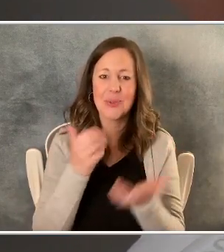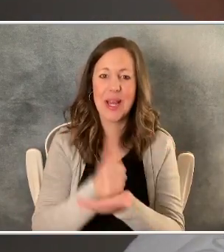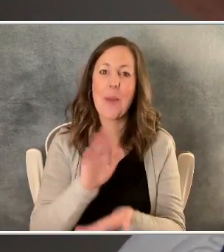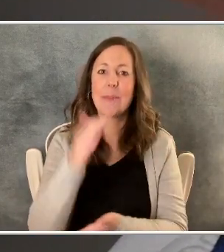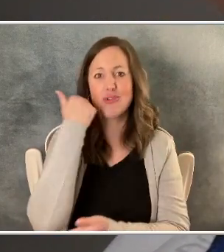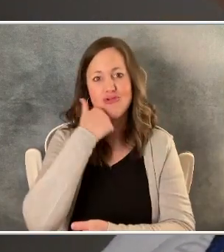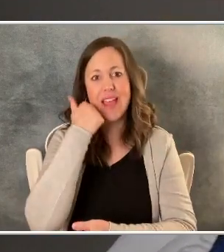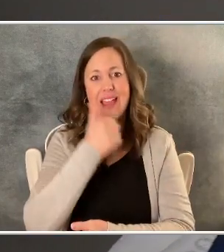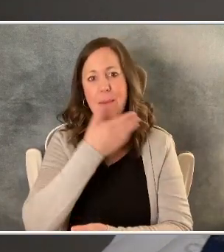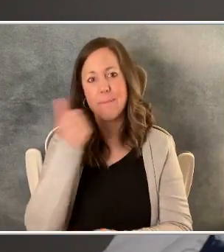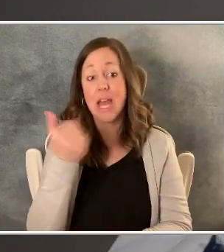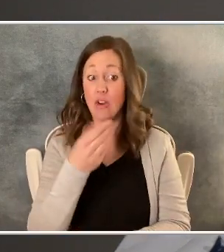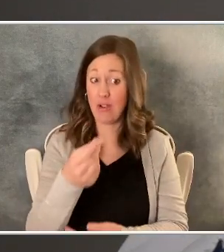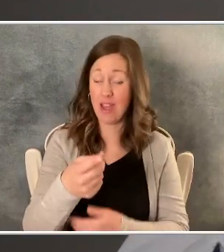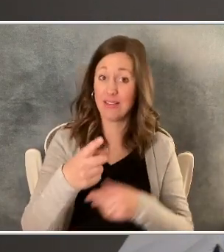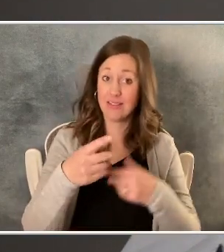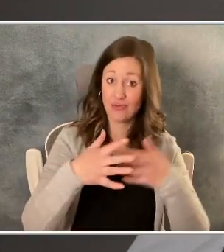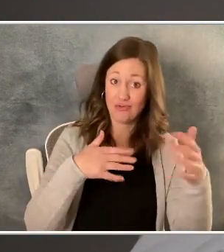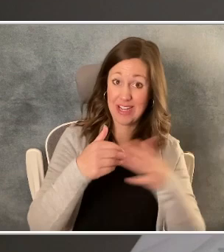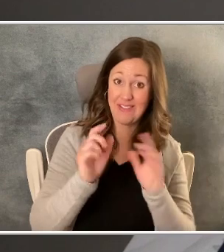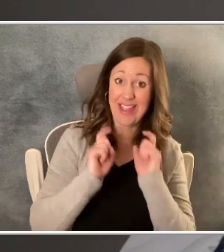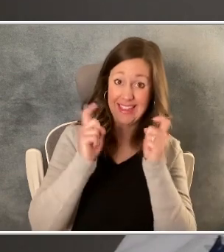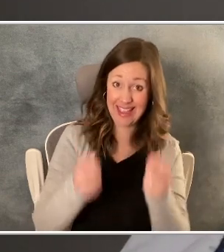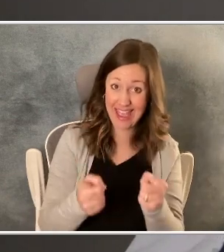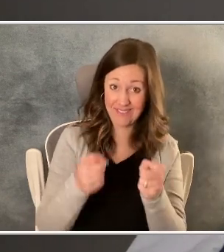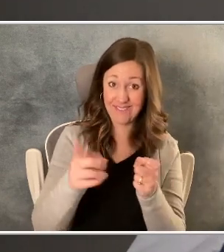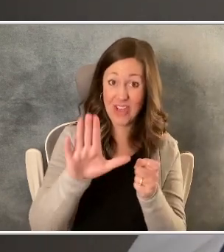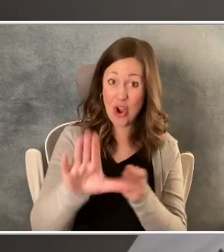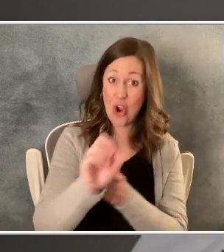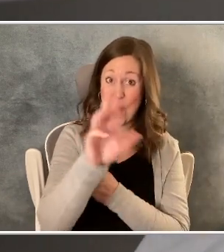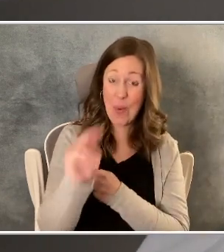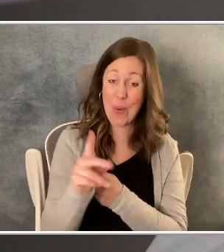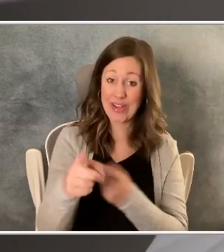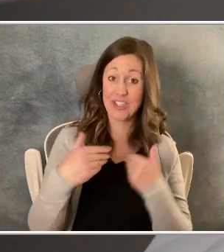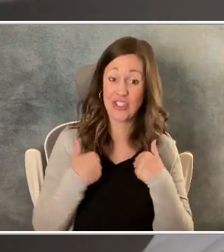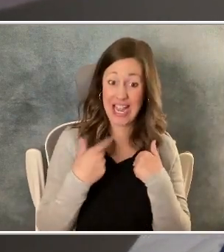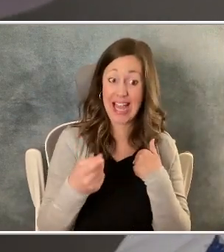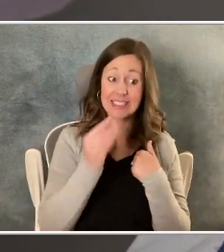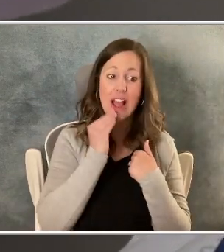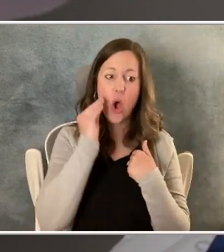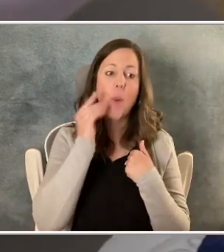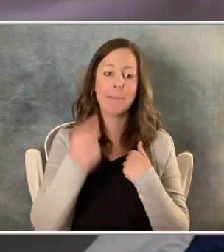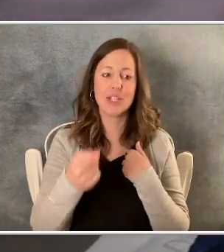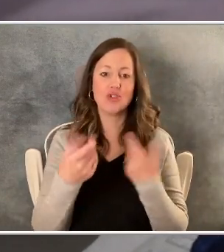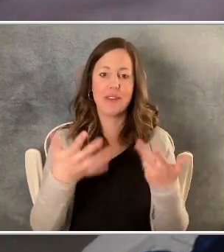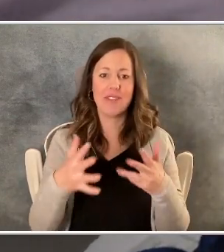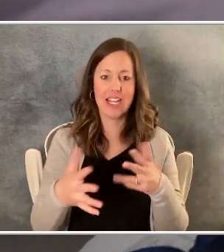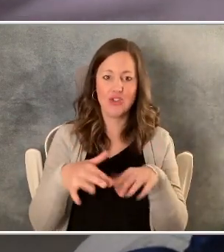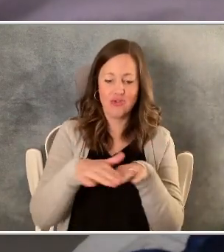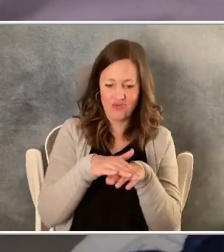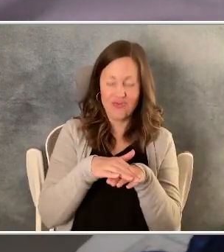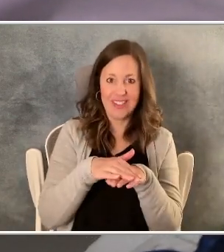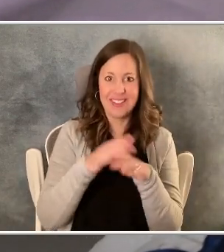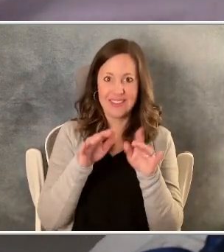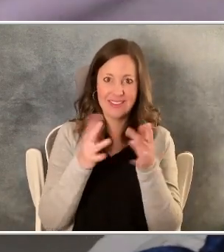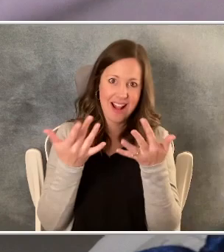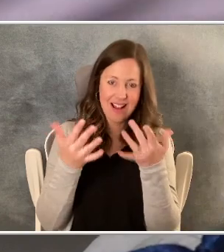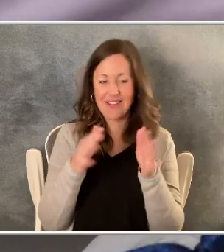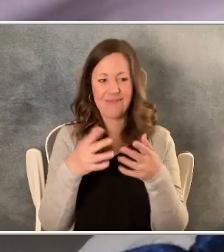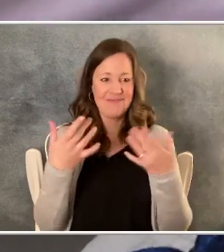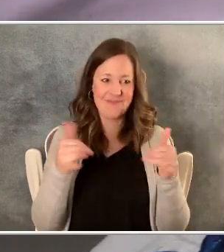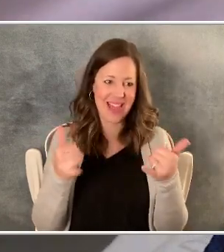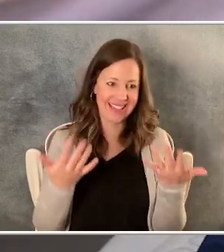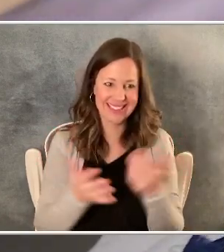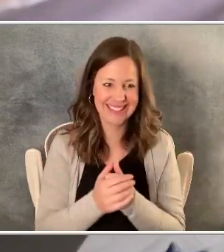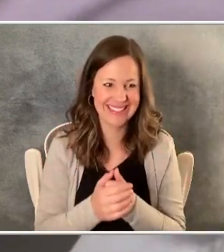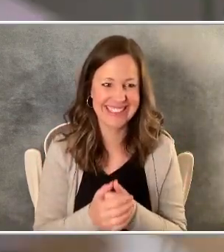even gave Olivia her own tiny hands that she has, and at home she puts them on her fingers, and she can kind of play and clap. She'll clap. They with pull out